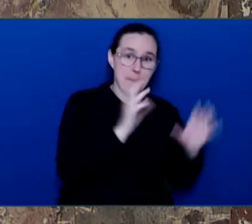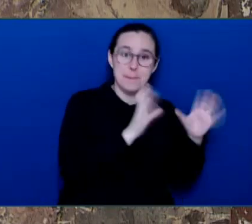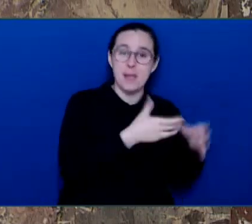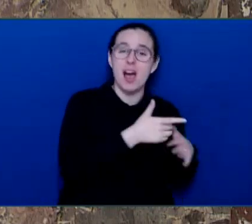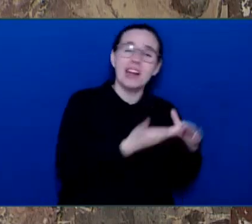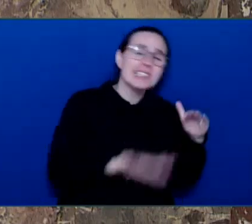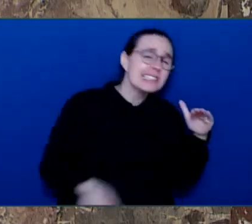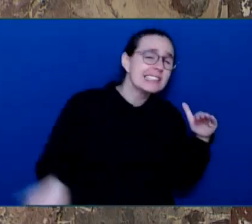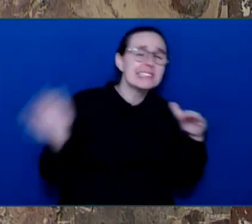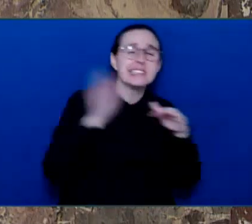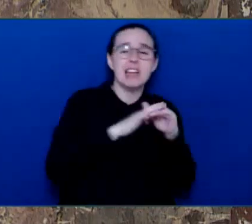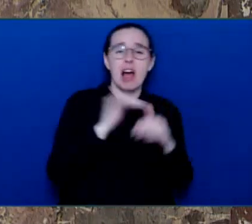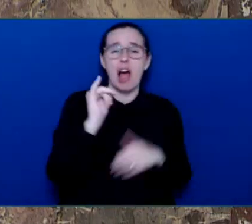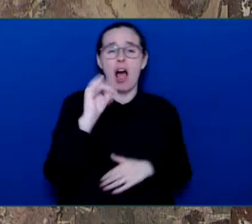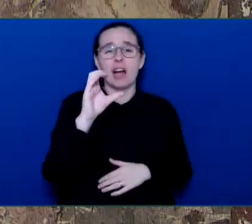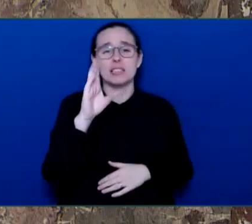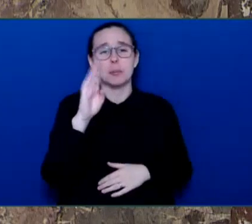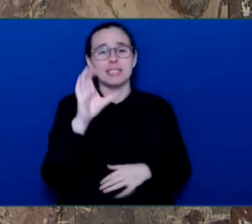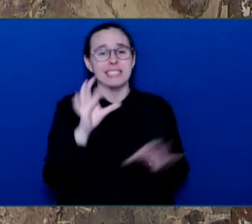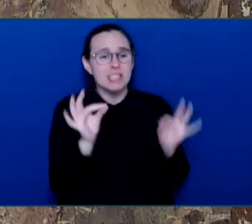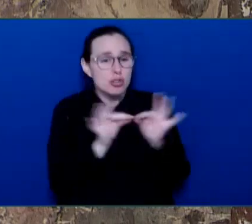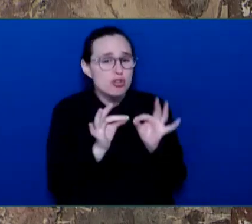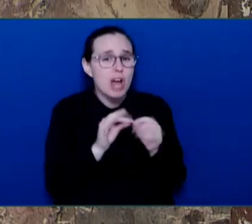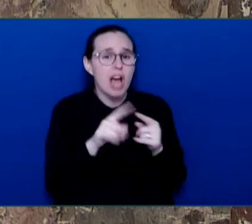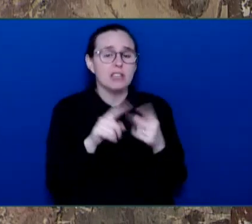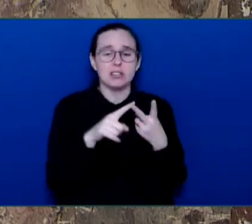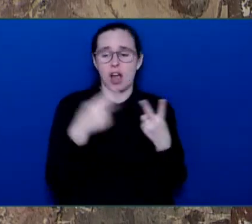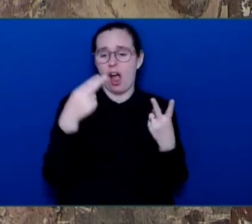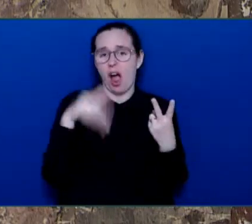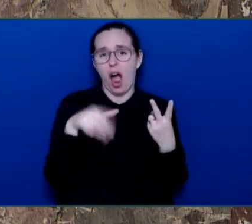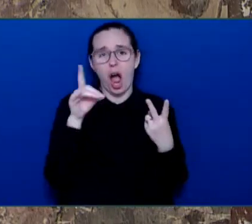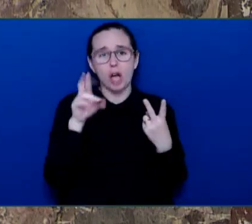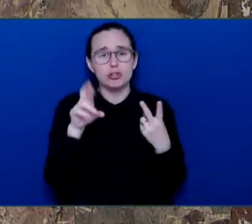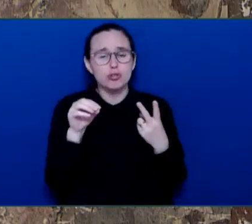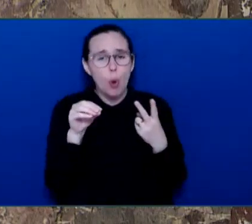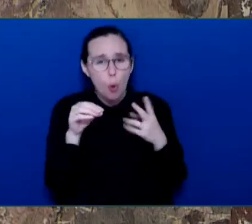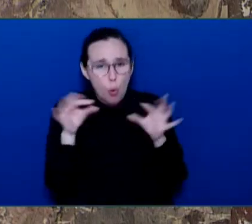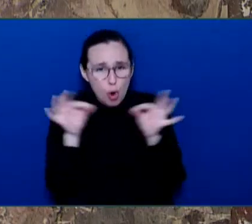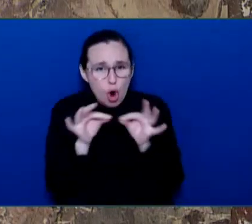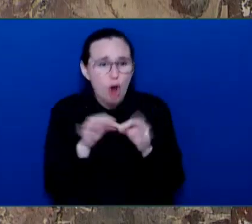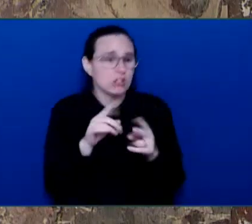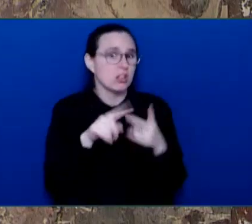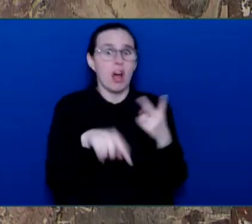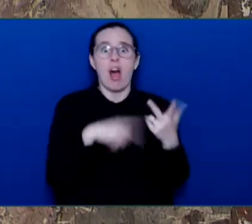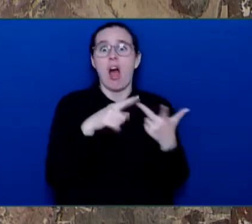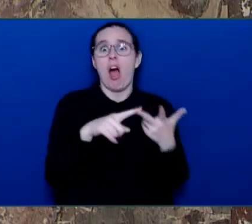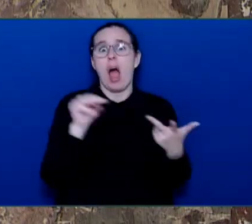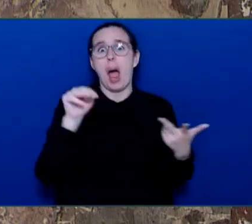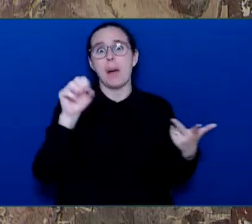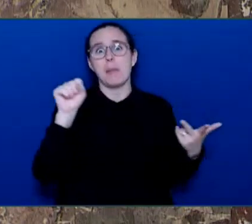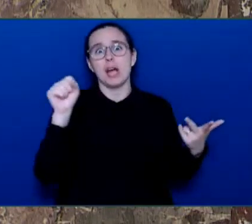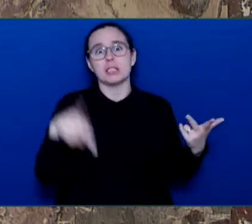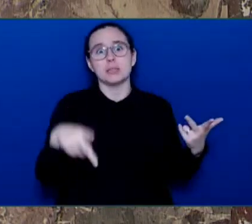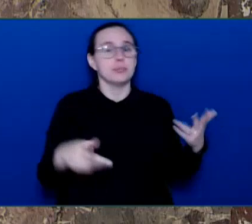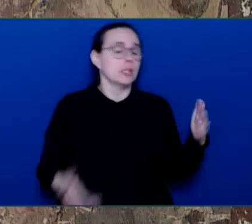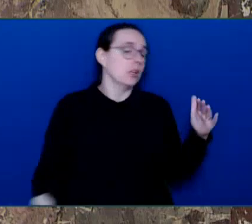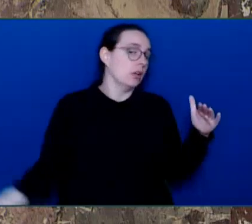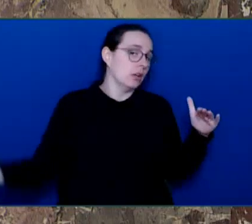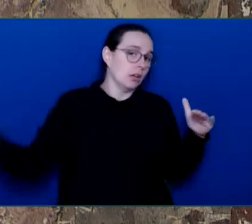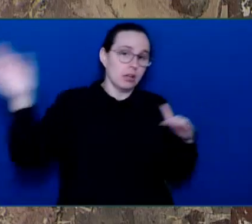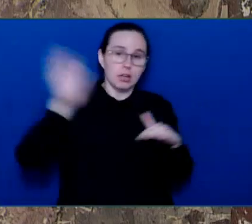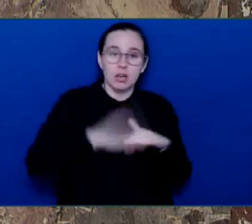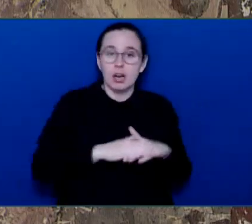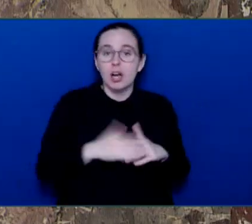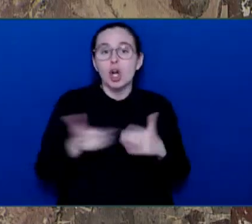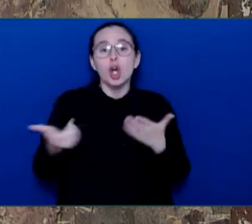rates, that raised MSP premiums, and that cut services to British Columbians on which they